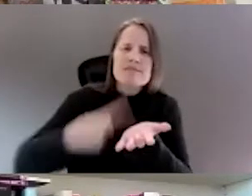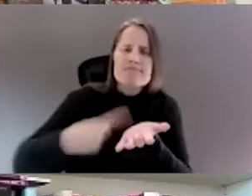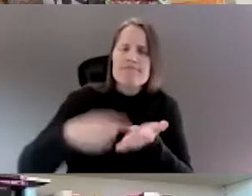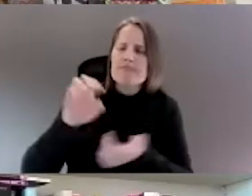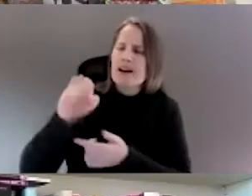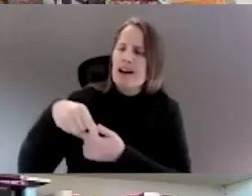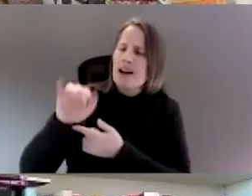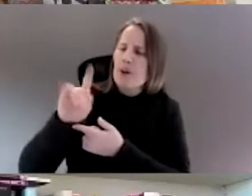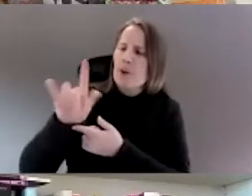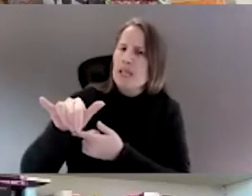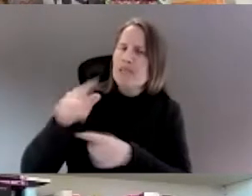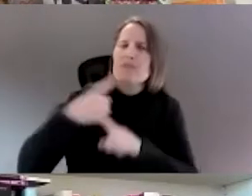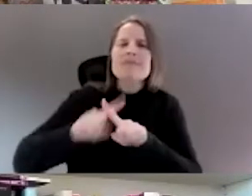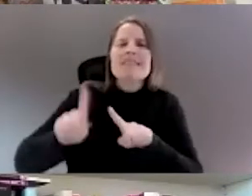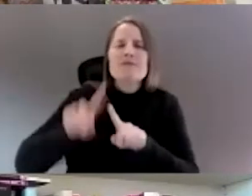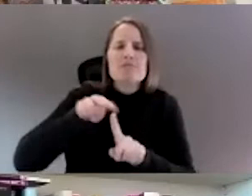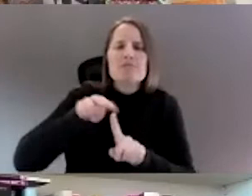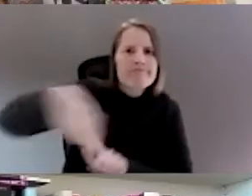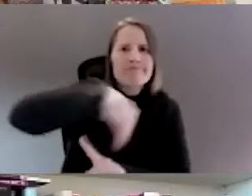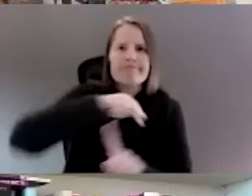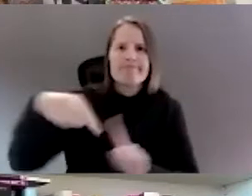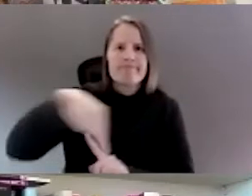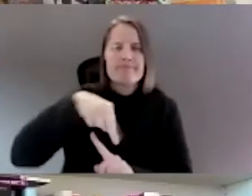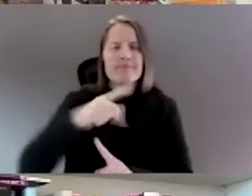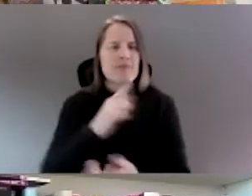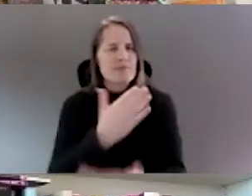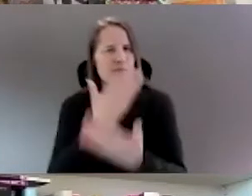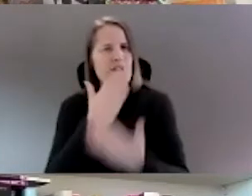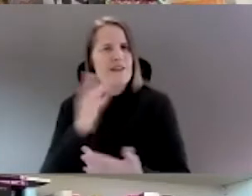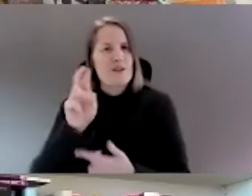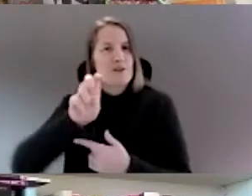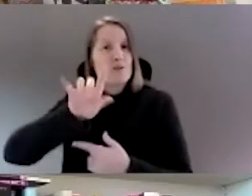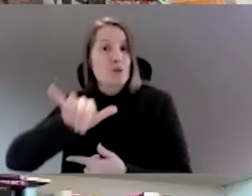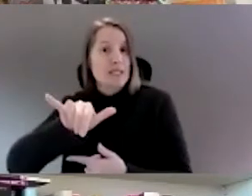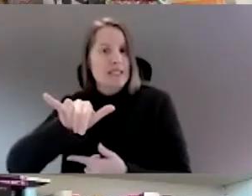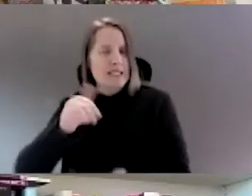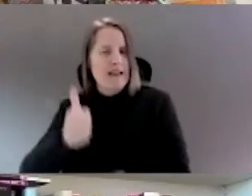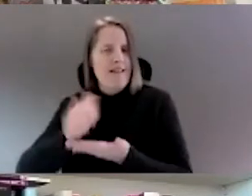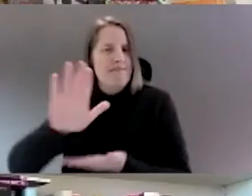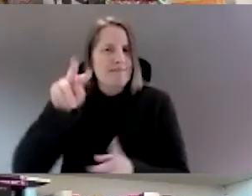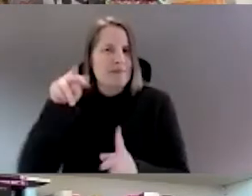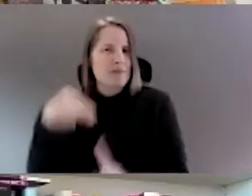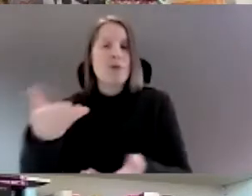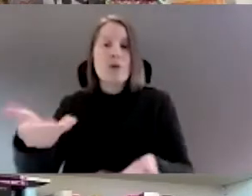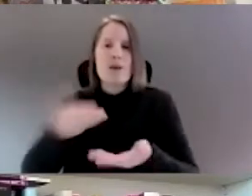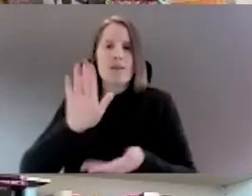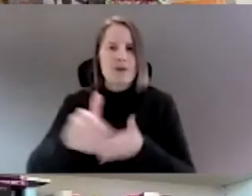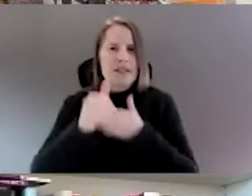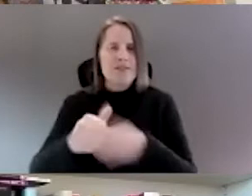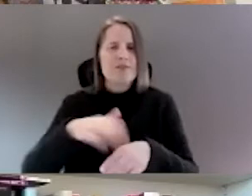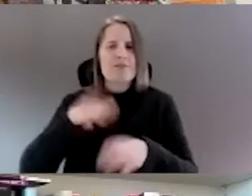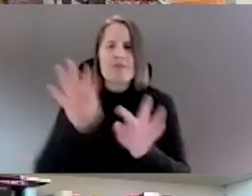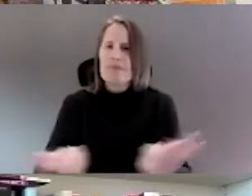perspectives. I'm grateful for Brittany's perspective and welcome her leadership on this important subject. Thank